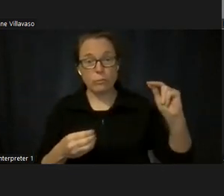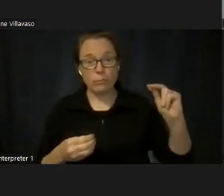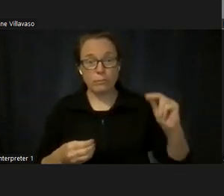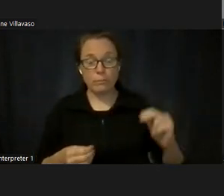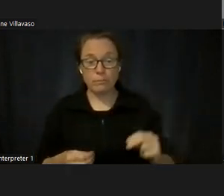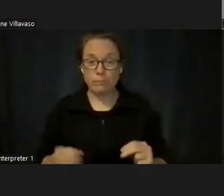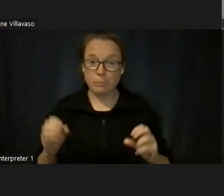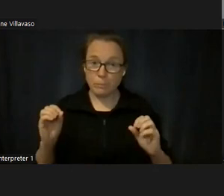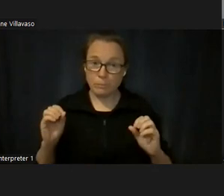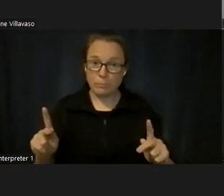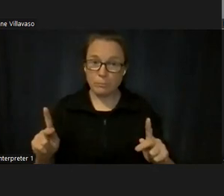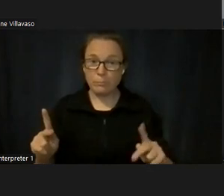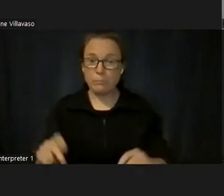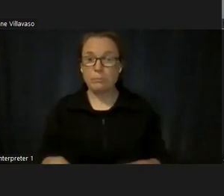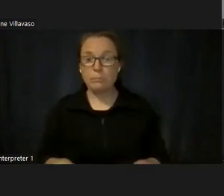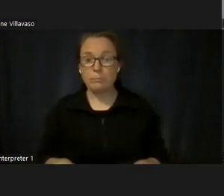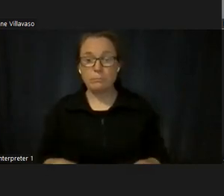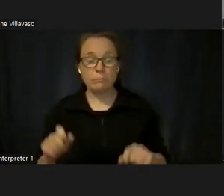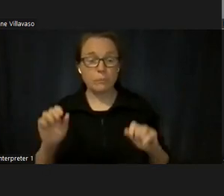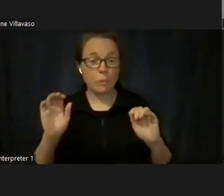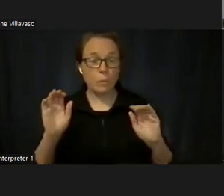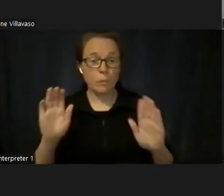Nope. Okay, wonderful.